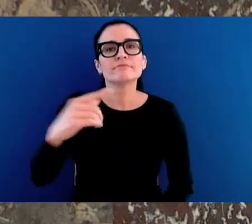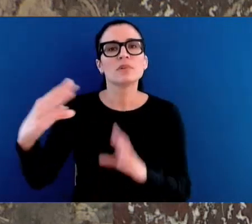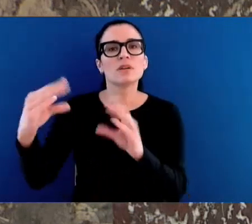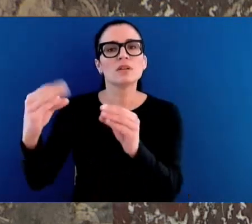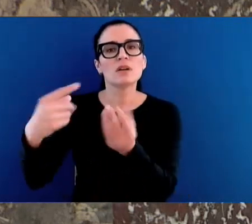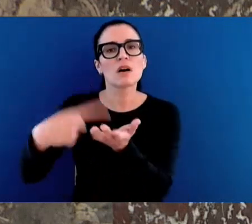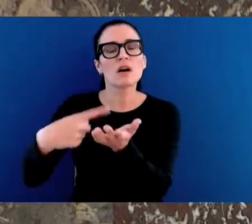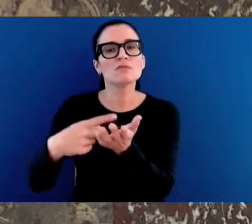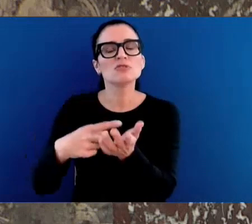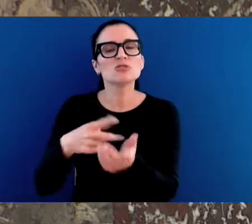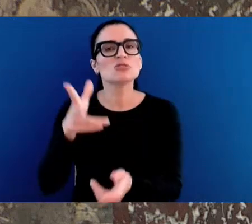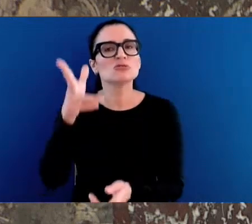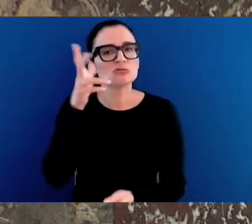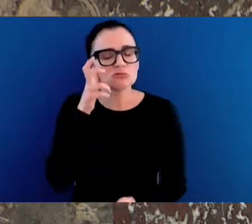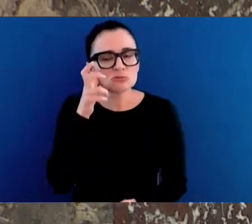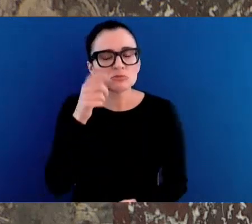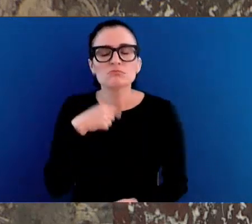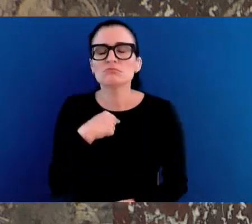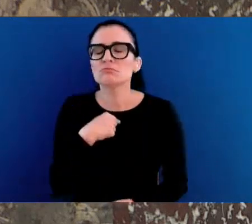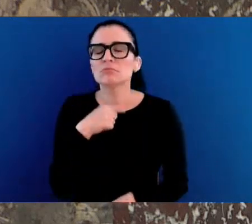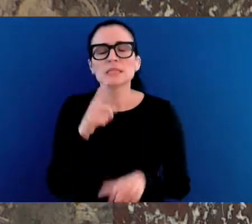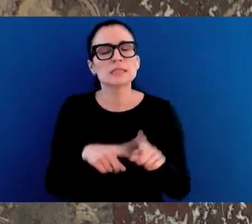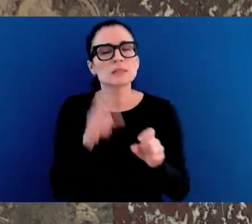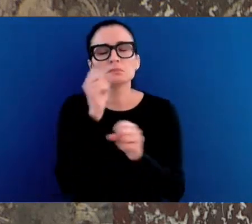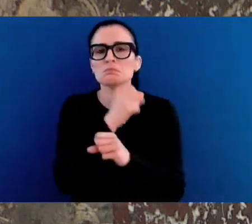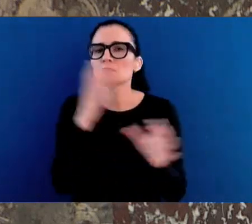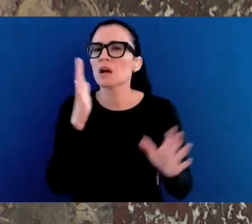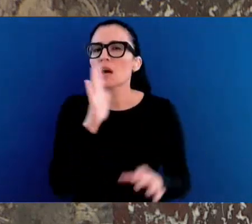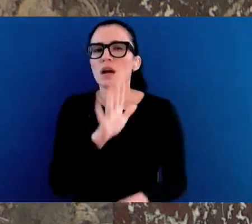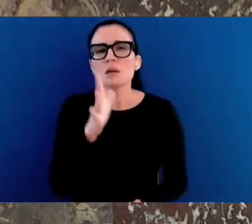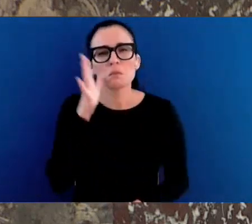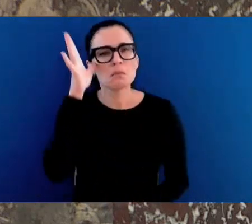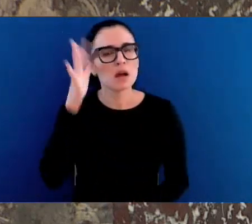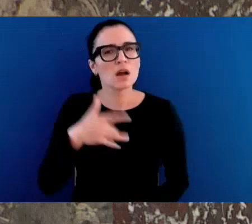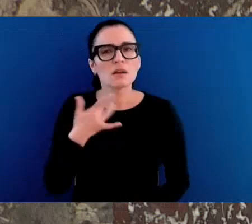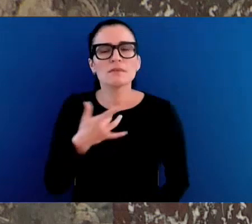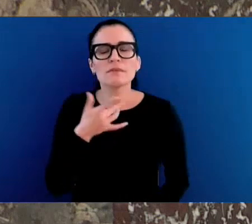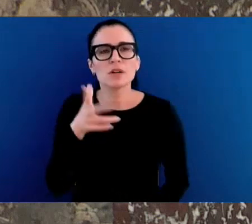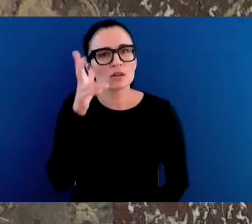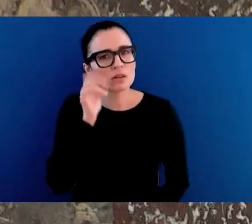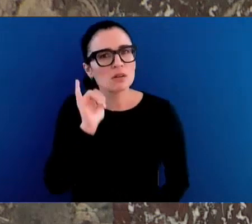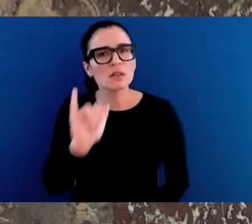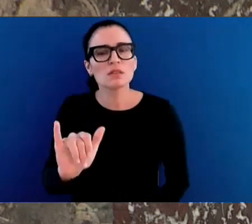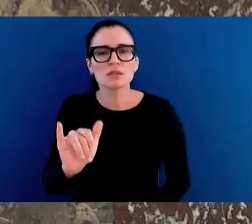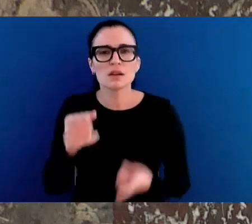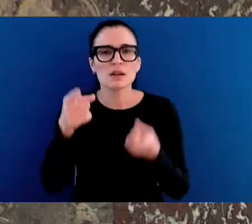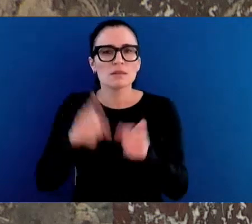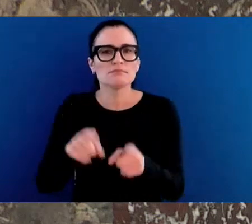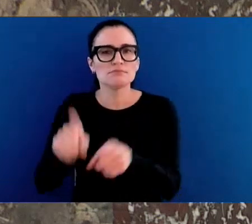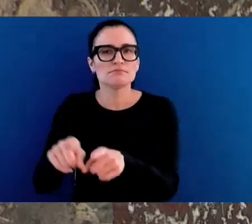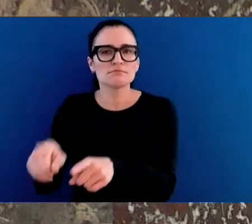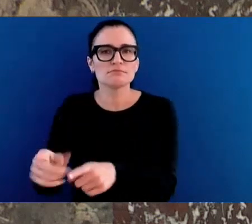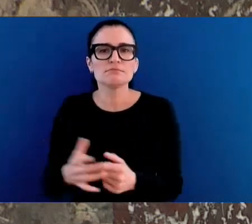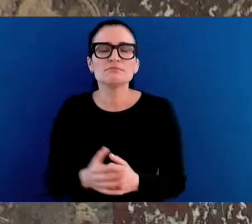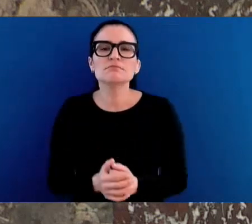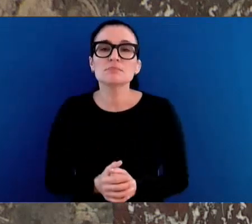advocating for her daughter, that her daughter's death is not in vain, that it results in